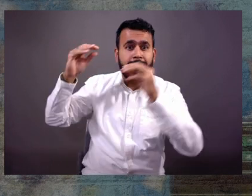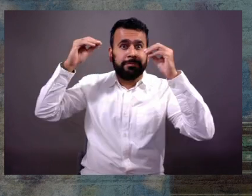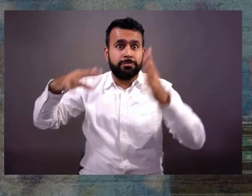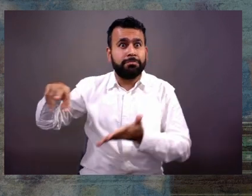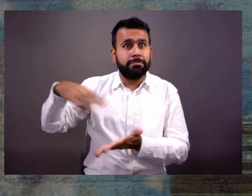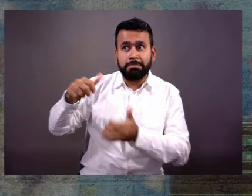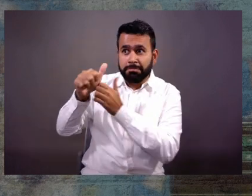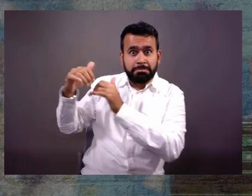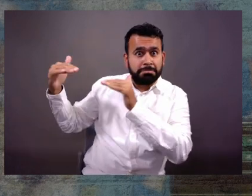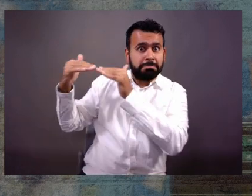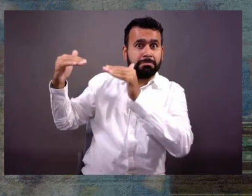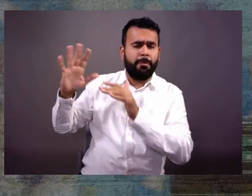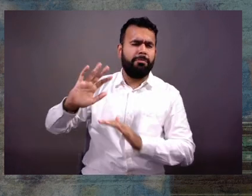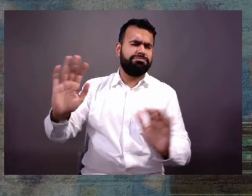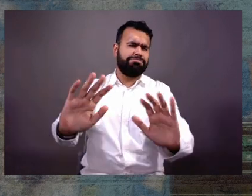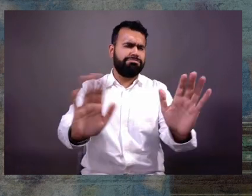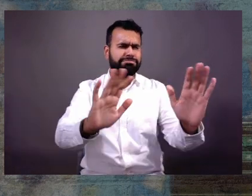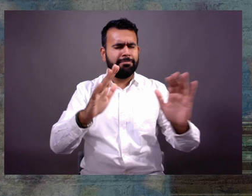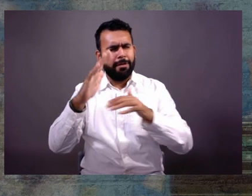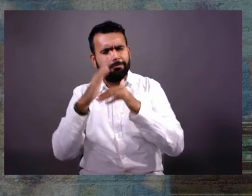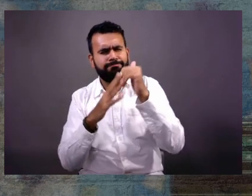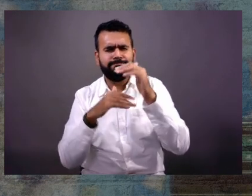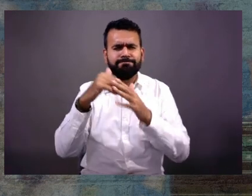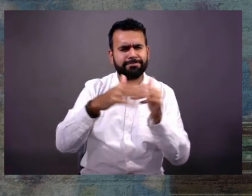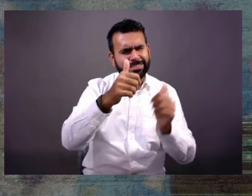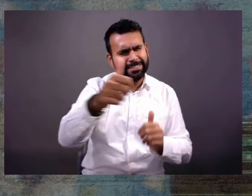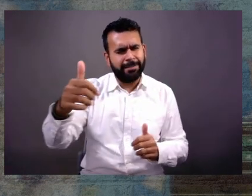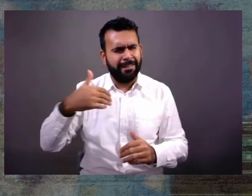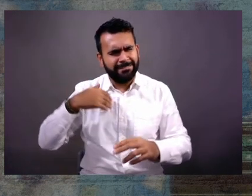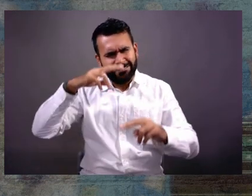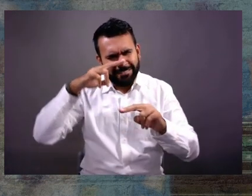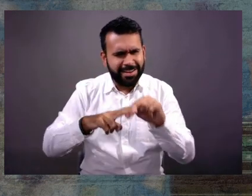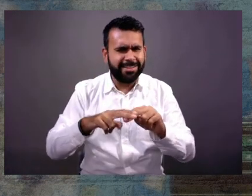at the same pace as the instructor. Be kind to yourself and have fun.